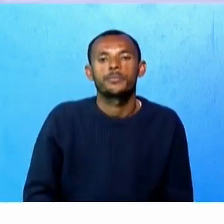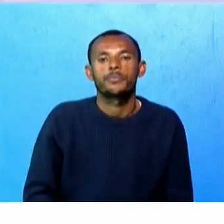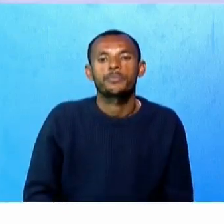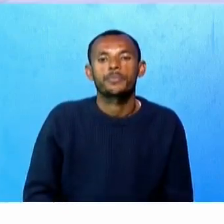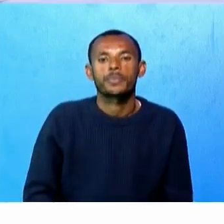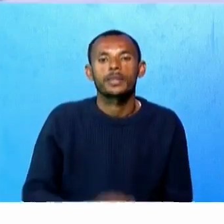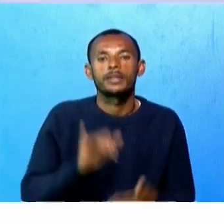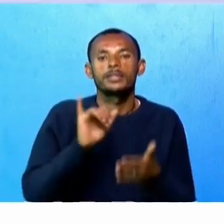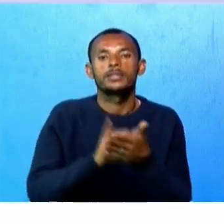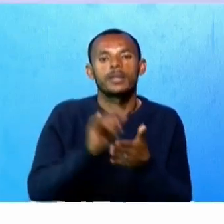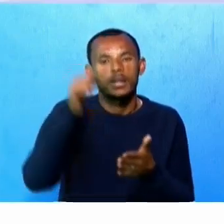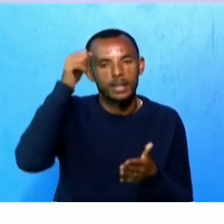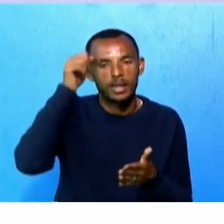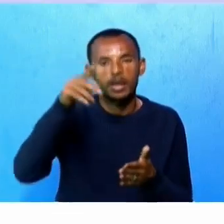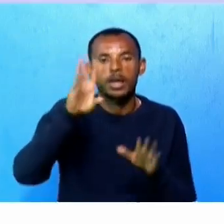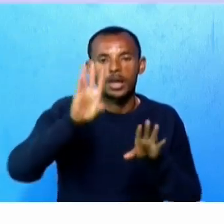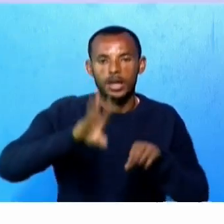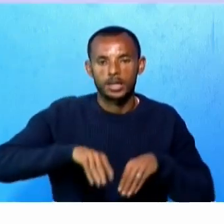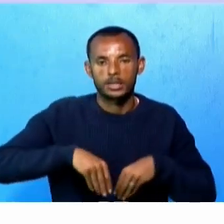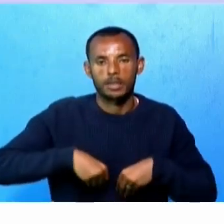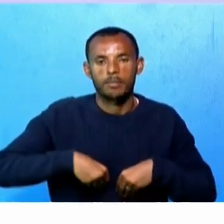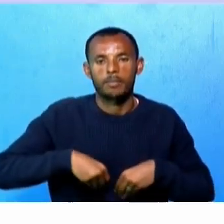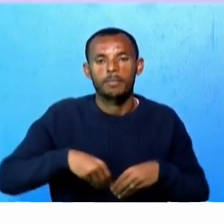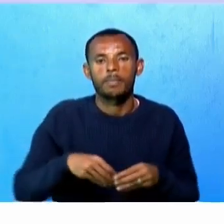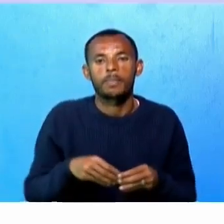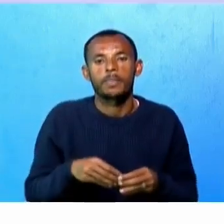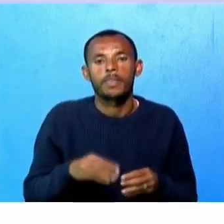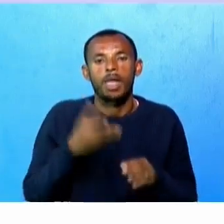that he will receive